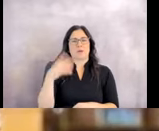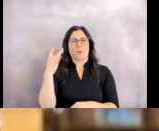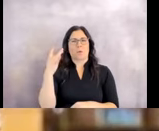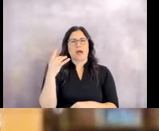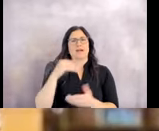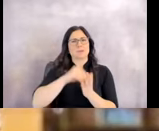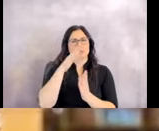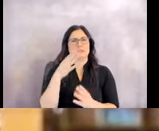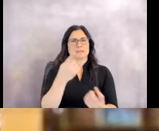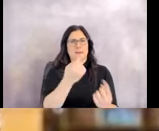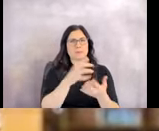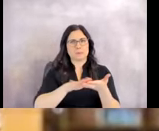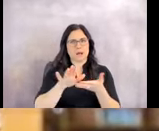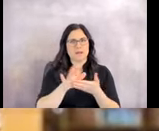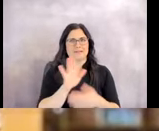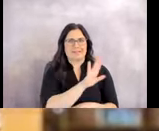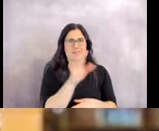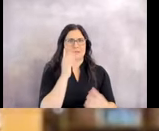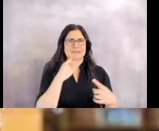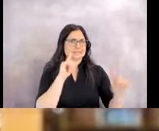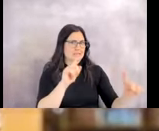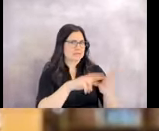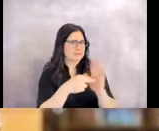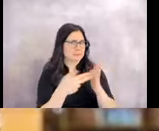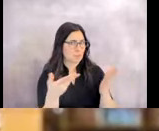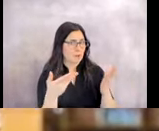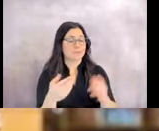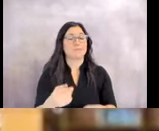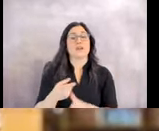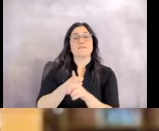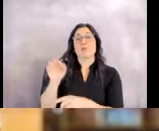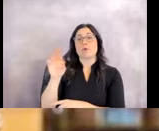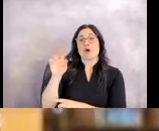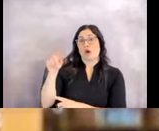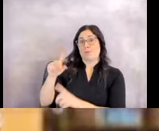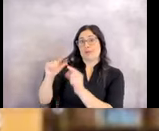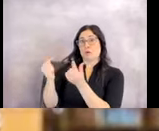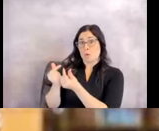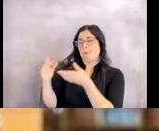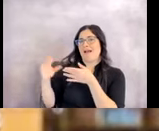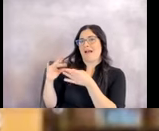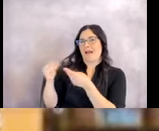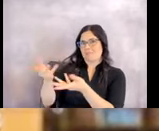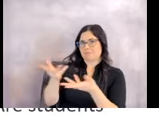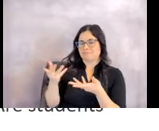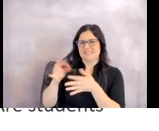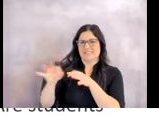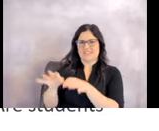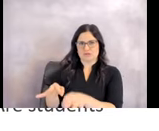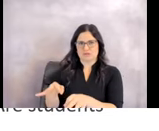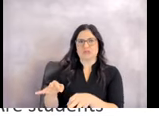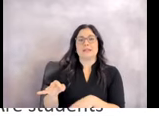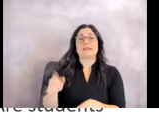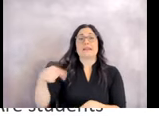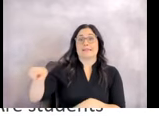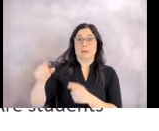One slide I did find in my research was from the RP group, and they had a great definition. What they did was they